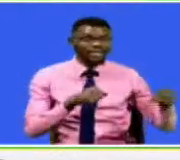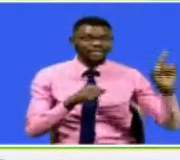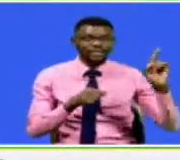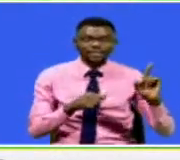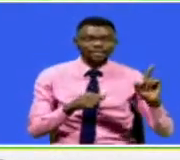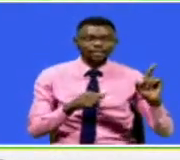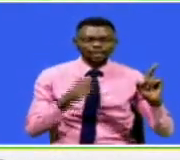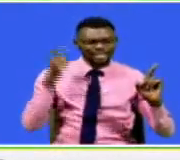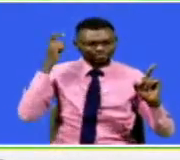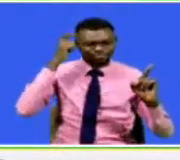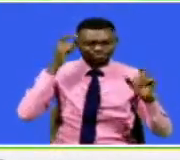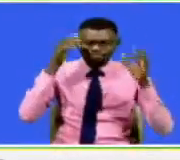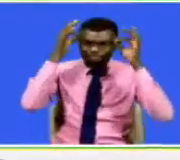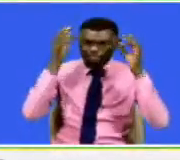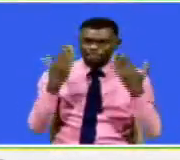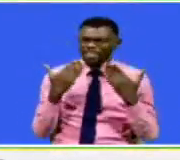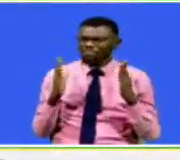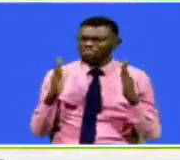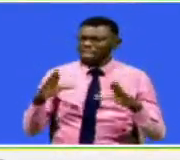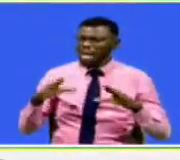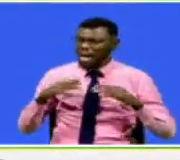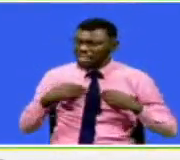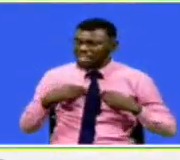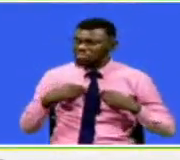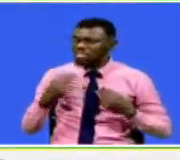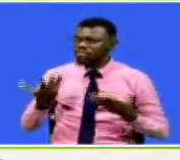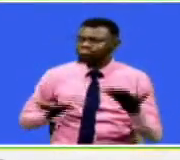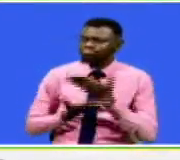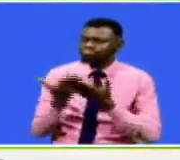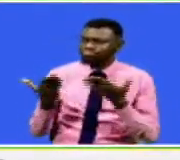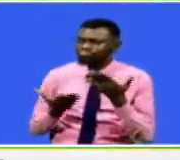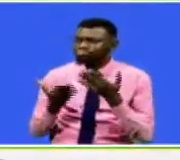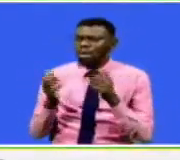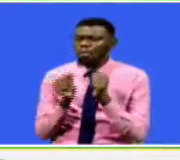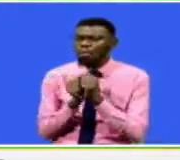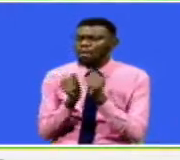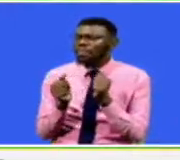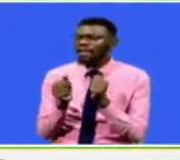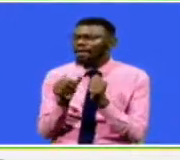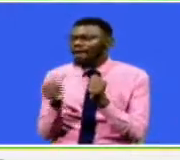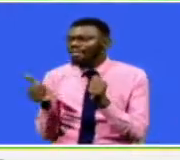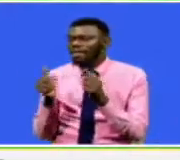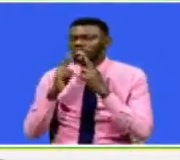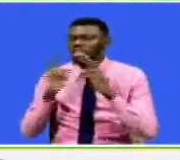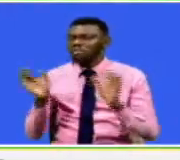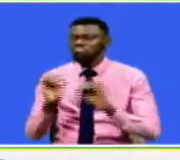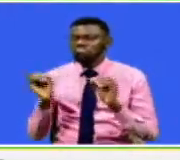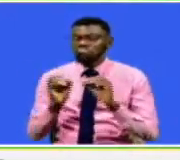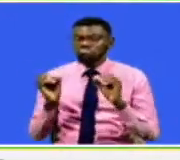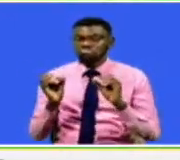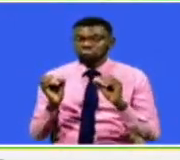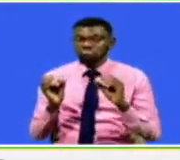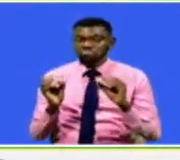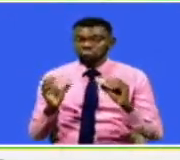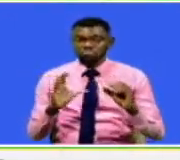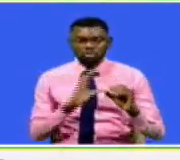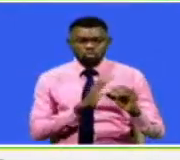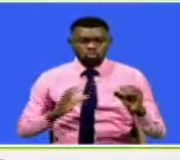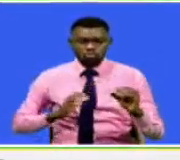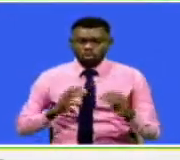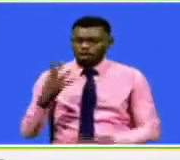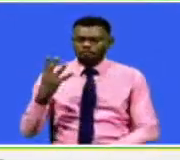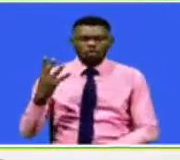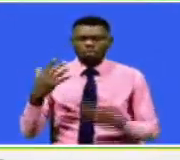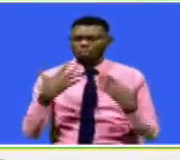appeared made up, did not entertain any discussion of the results, precipitating a walkout by a majority